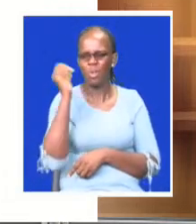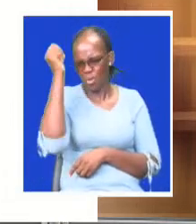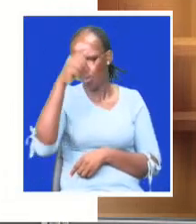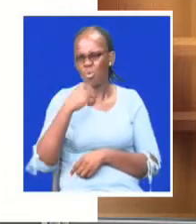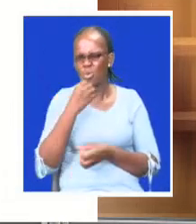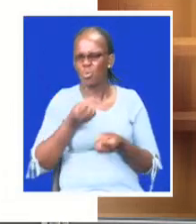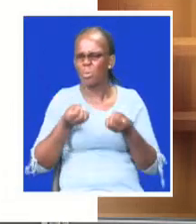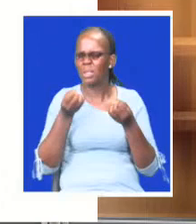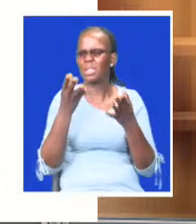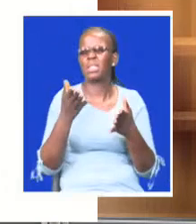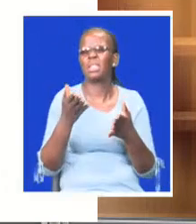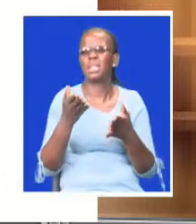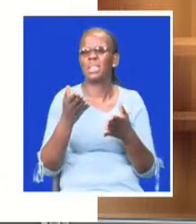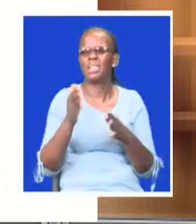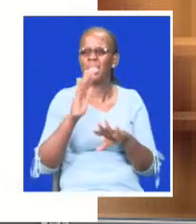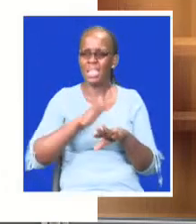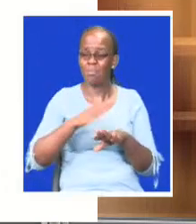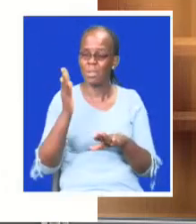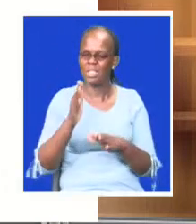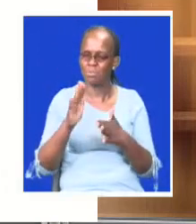Because he hates sin.